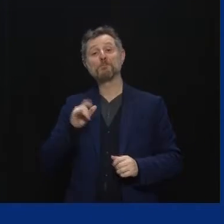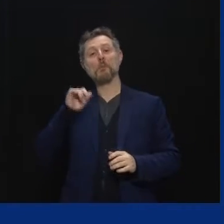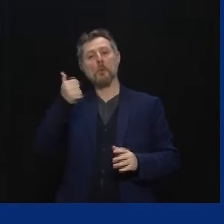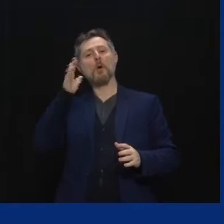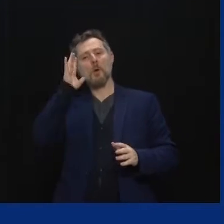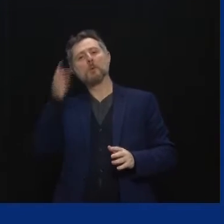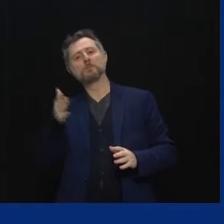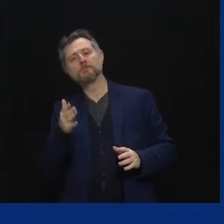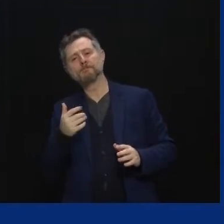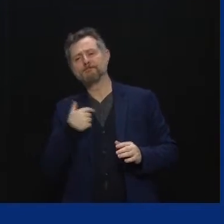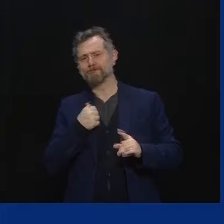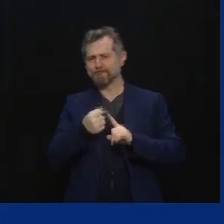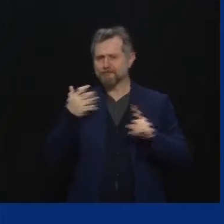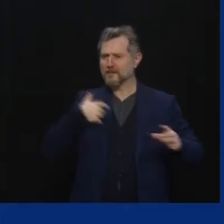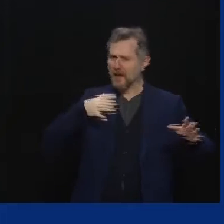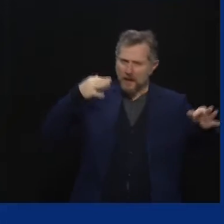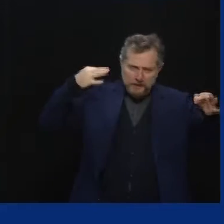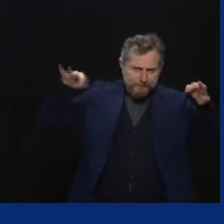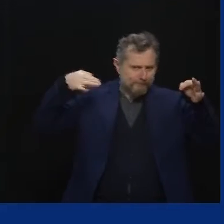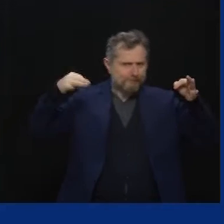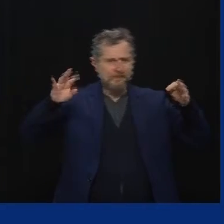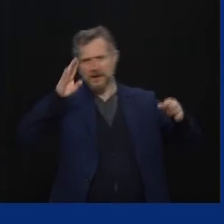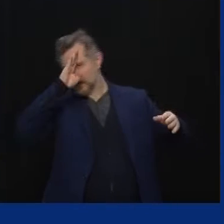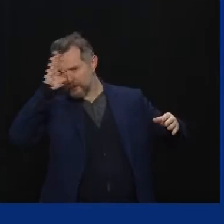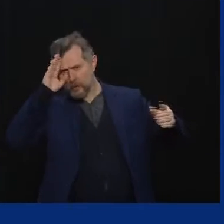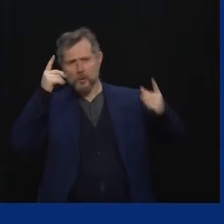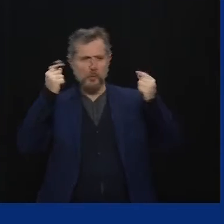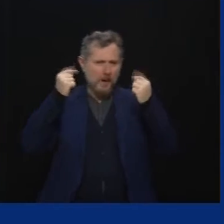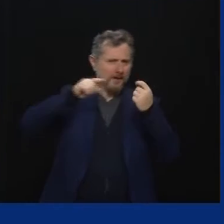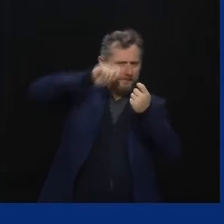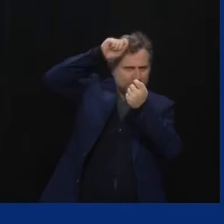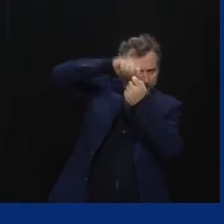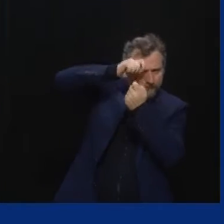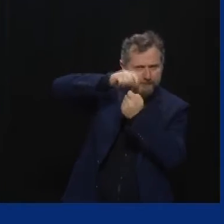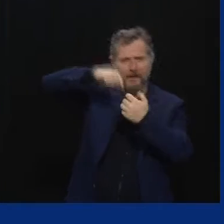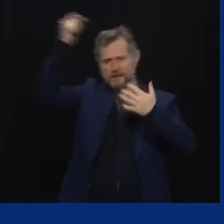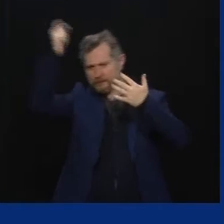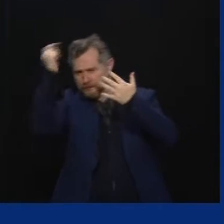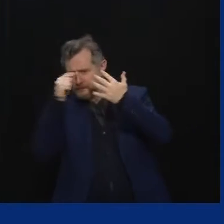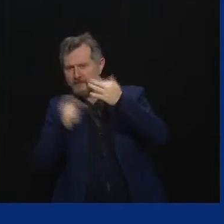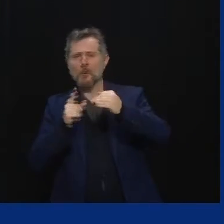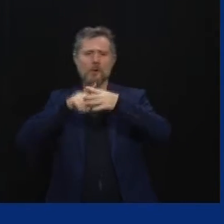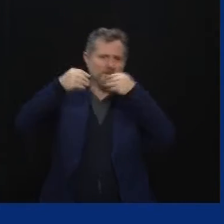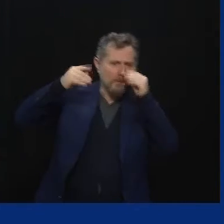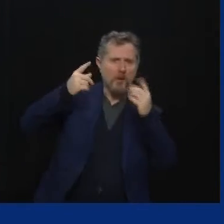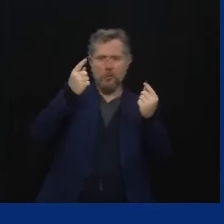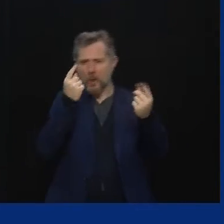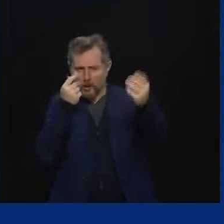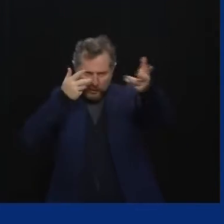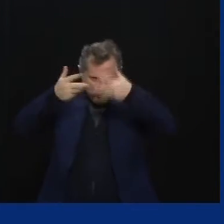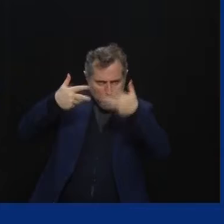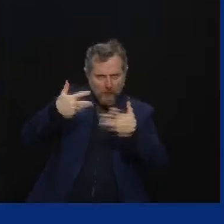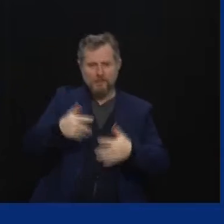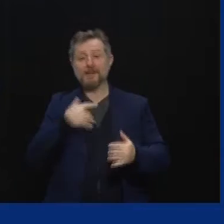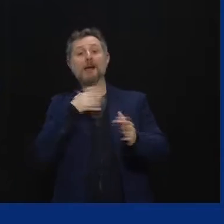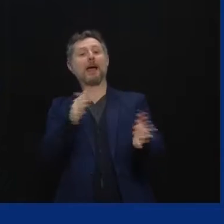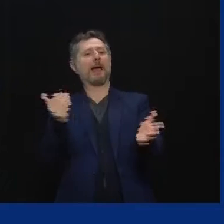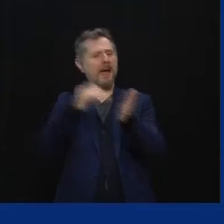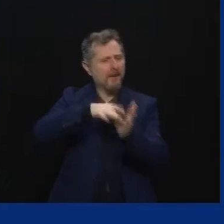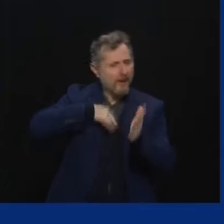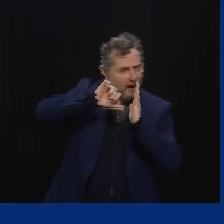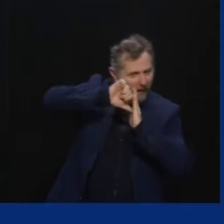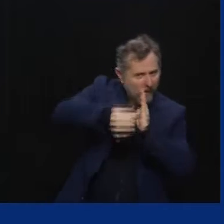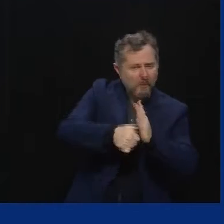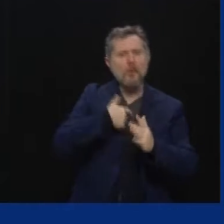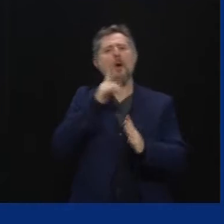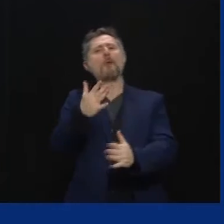looking for them to come out of this, or whether there's any flexibility to be had. Again, as I said before, we do not want people to put off important